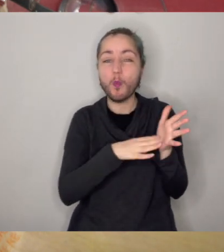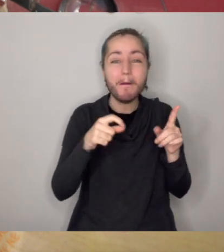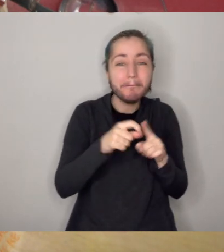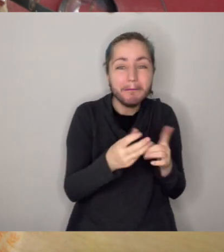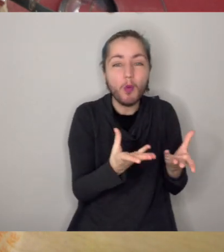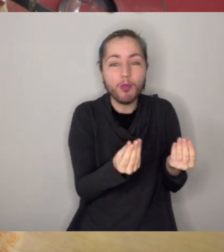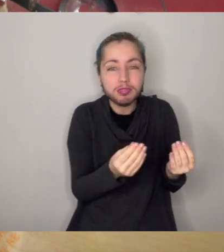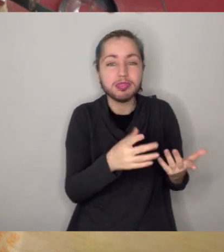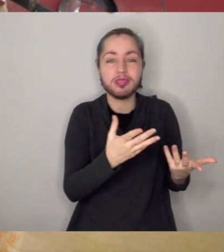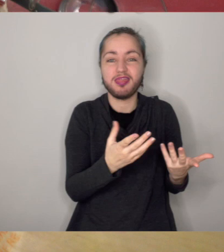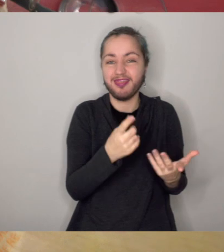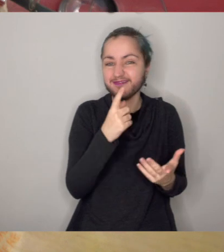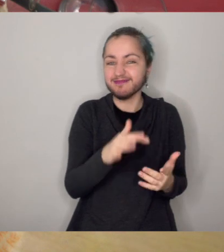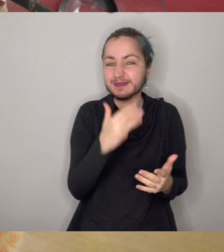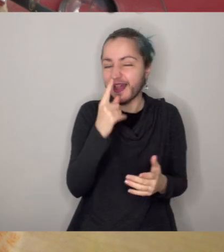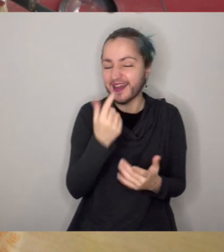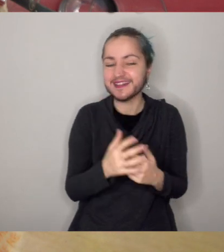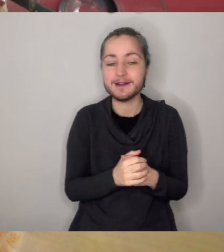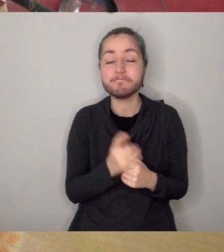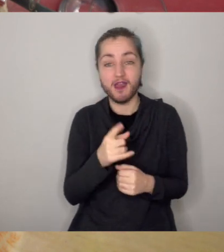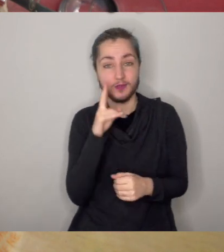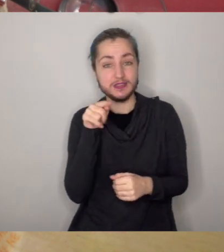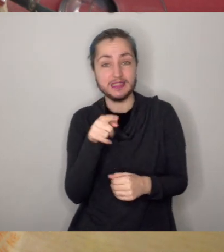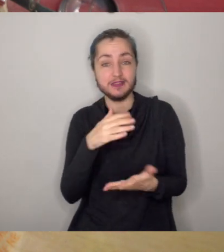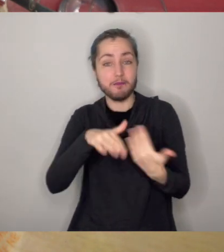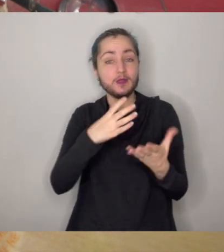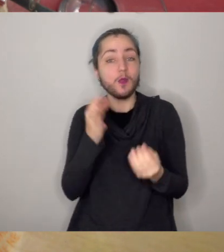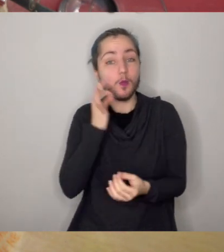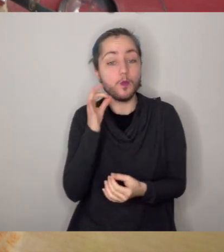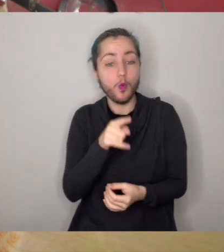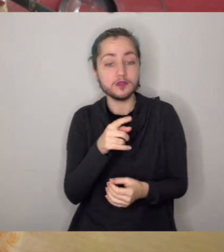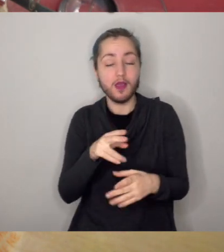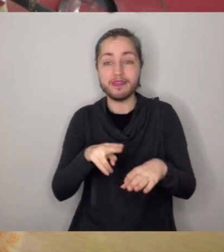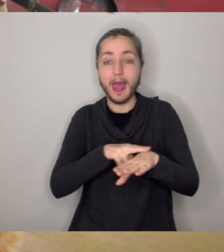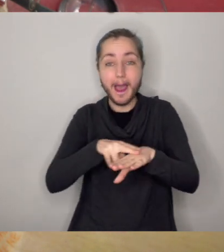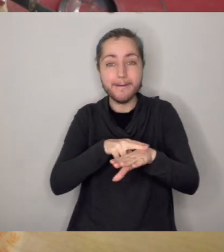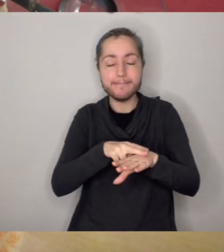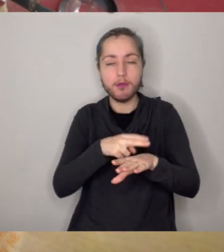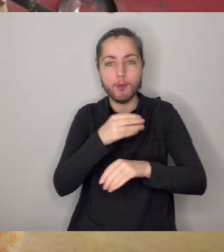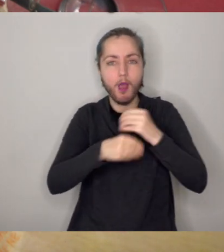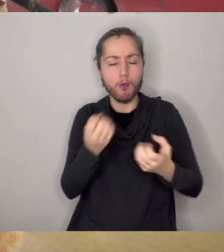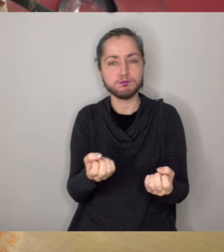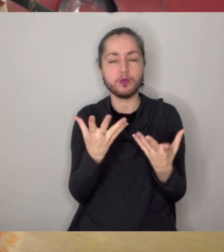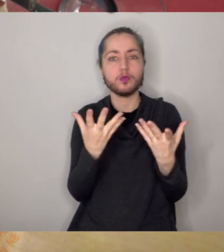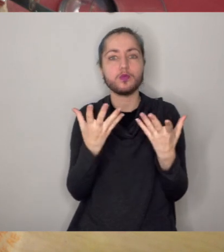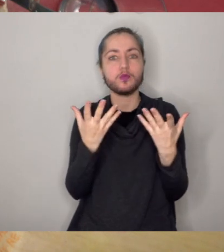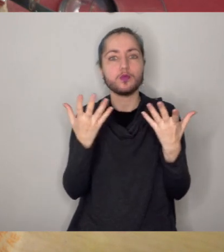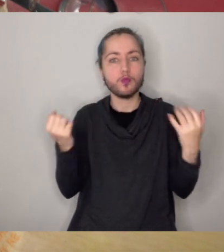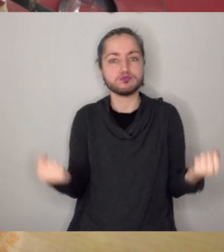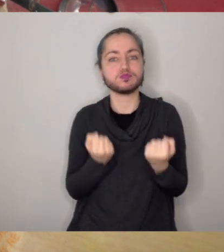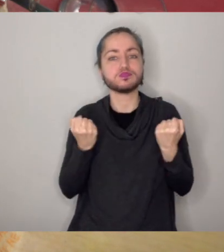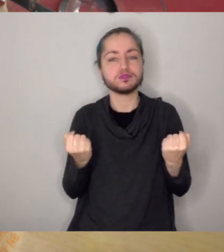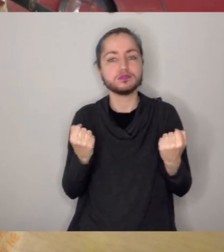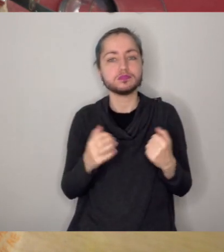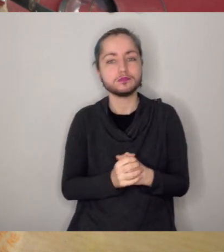swamp. But you can already see that just mixing it up with water, the blue starts